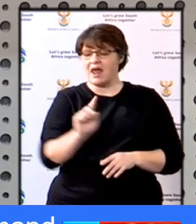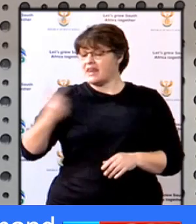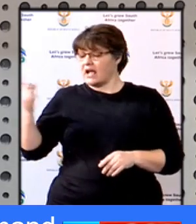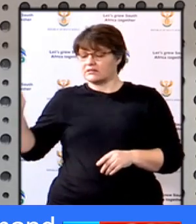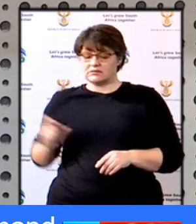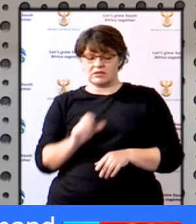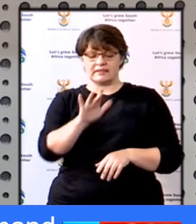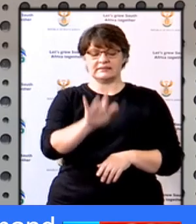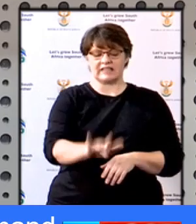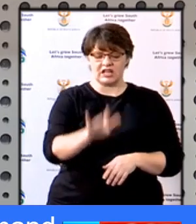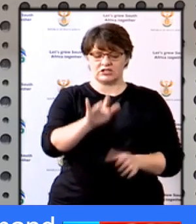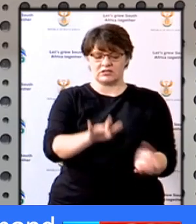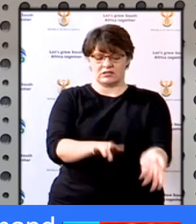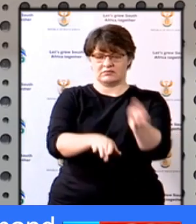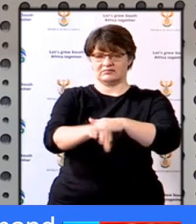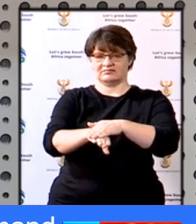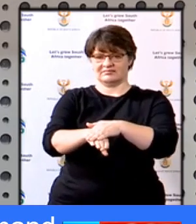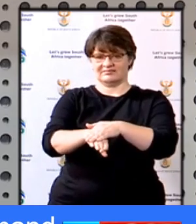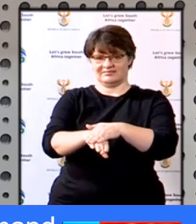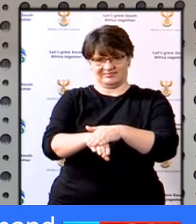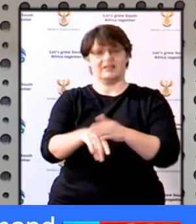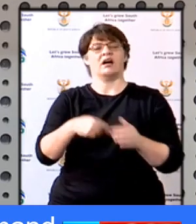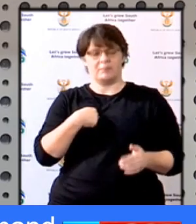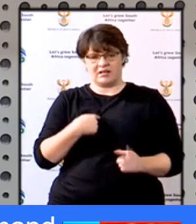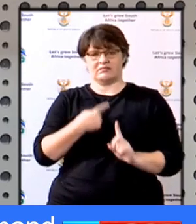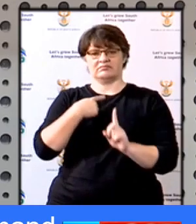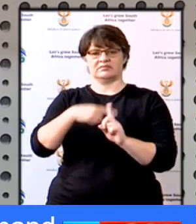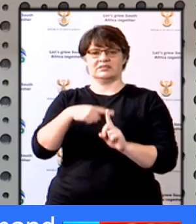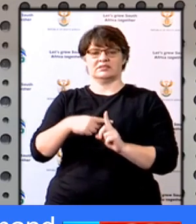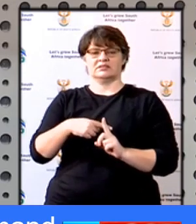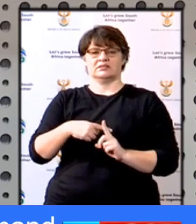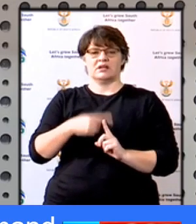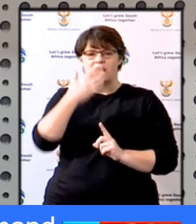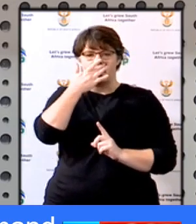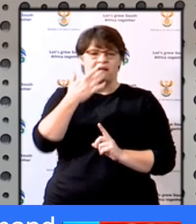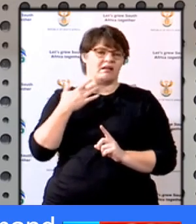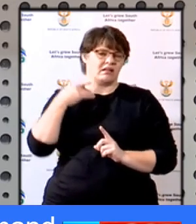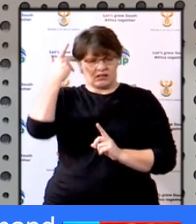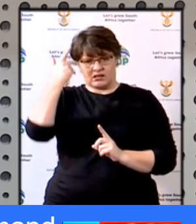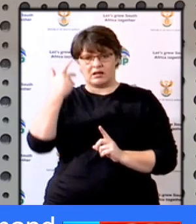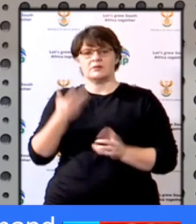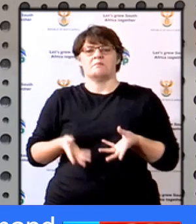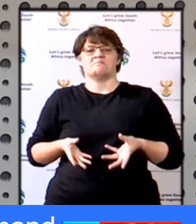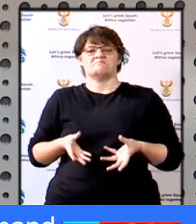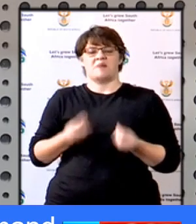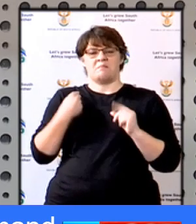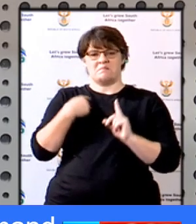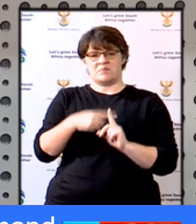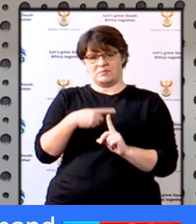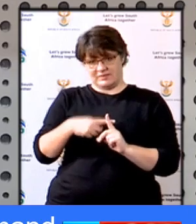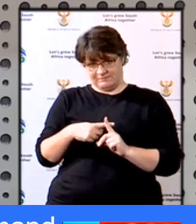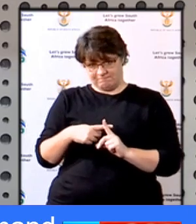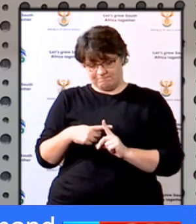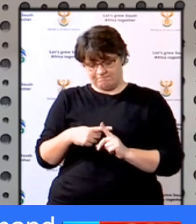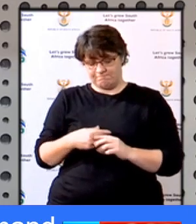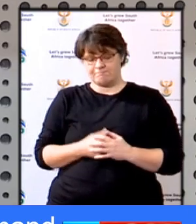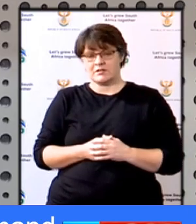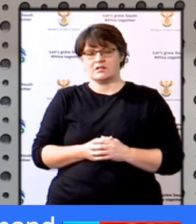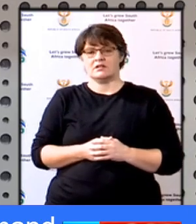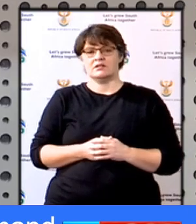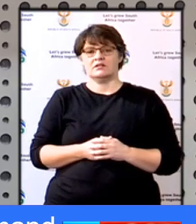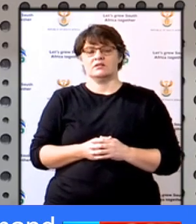that surface then picks up that virus. The minute they touch their own face, there is a possibility of transmission of that